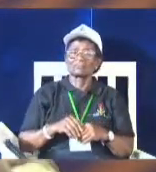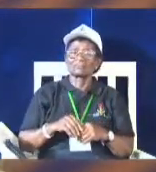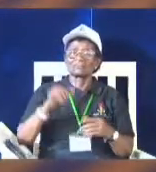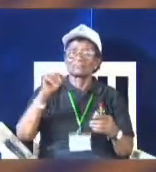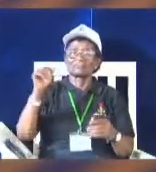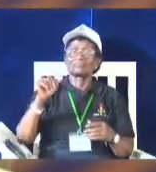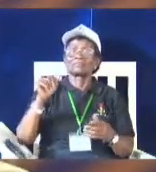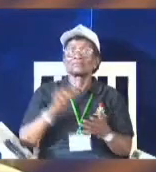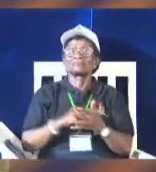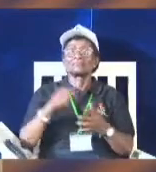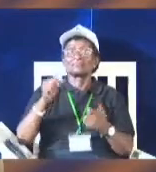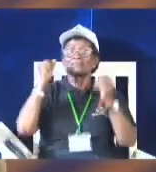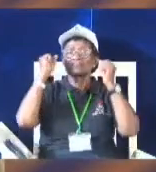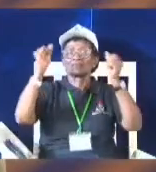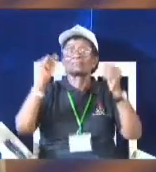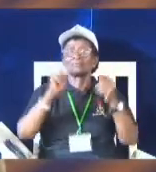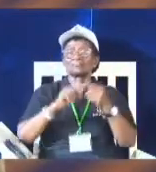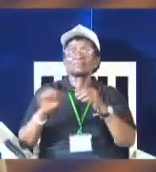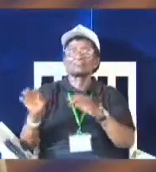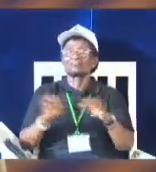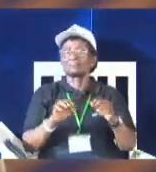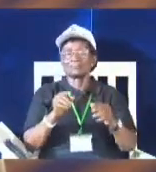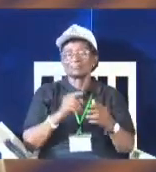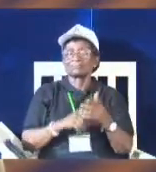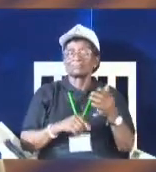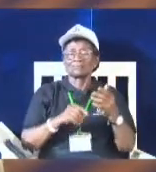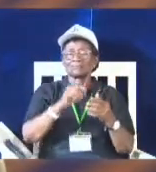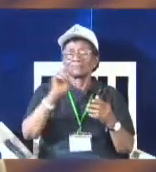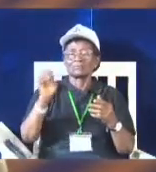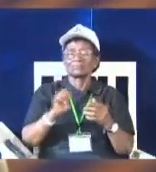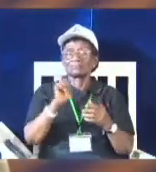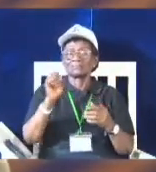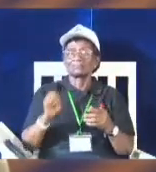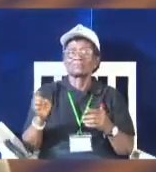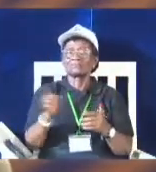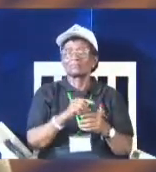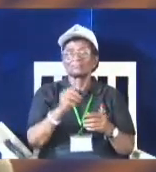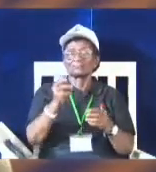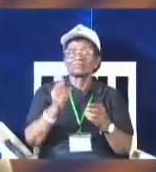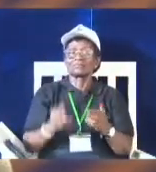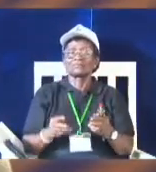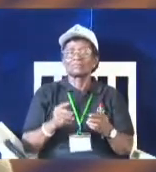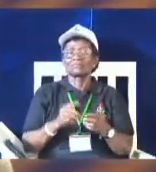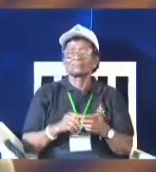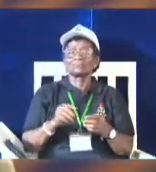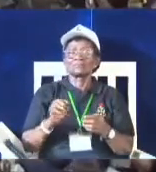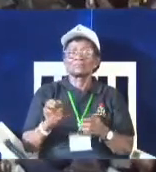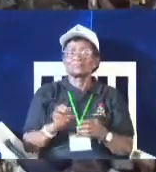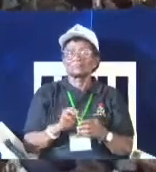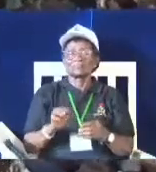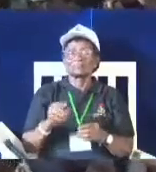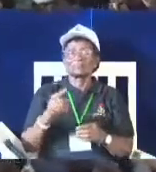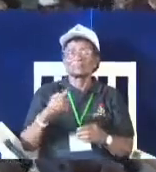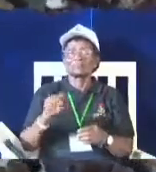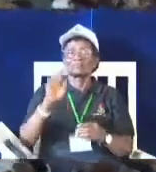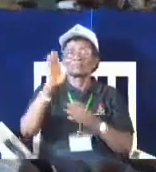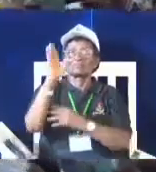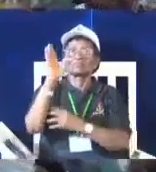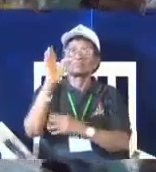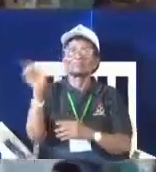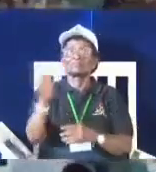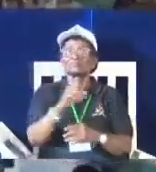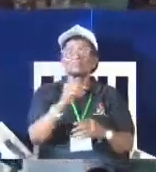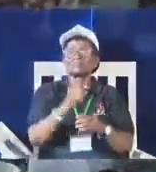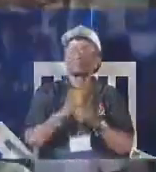that the power to do whatever you want to do for God easily, you receive it tonight.